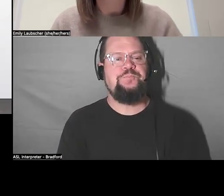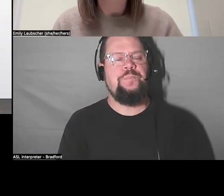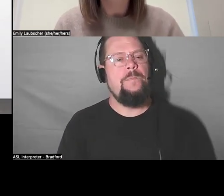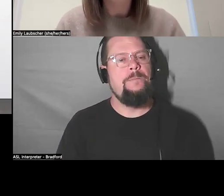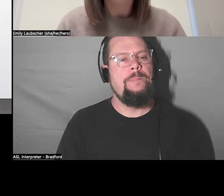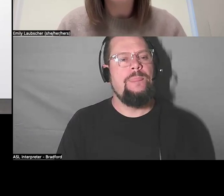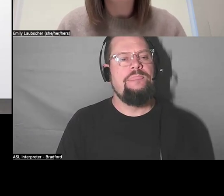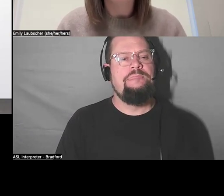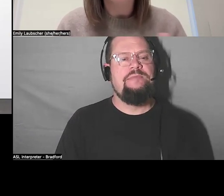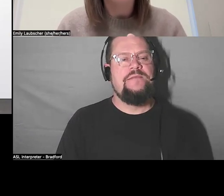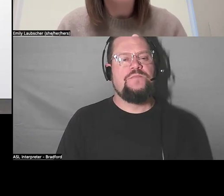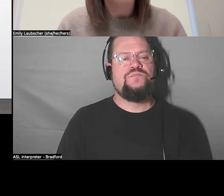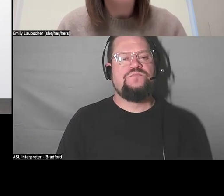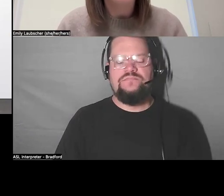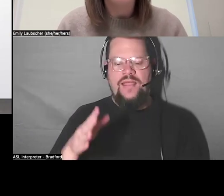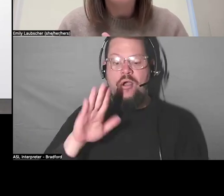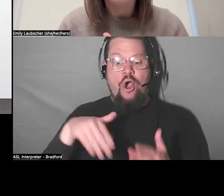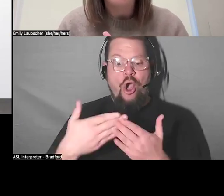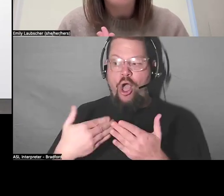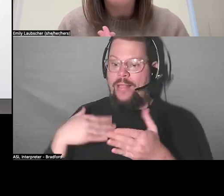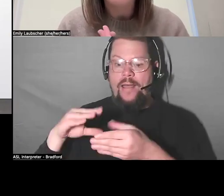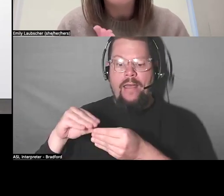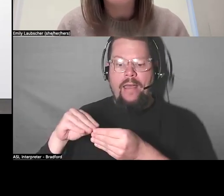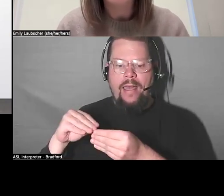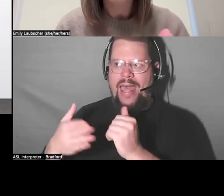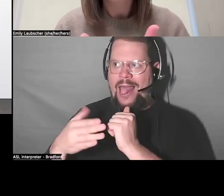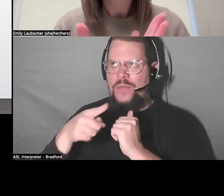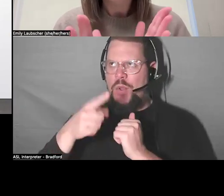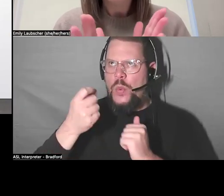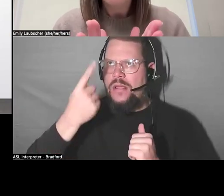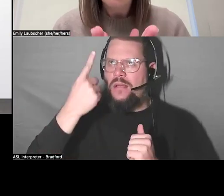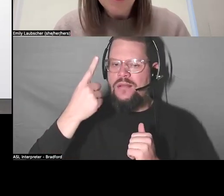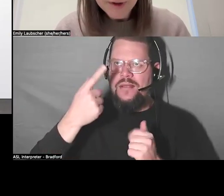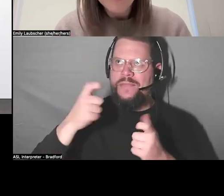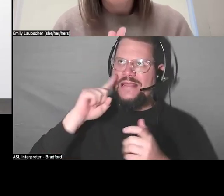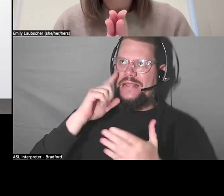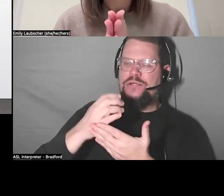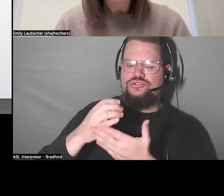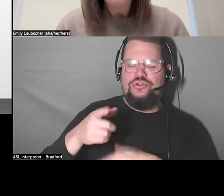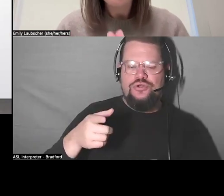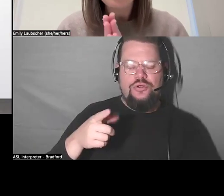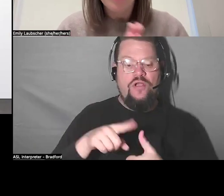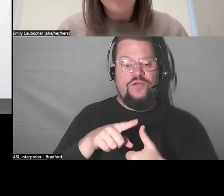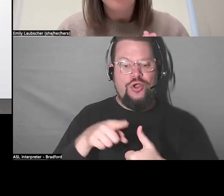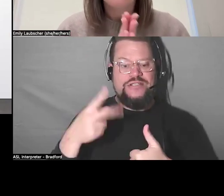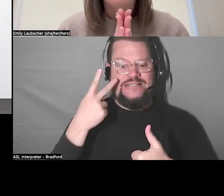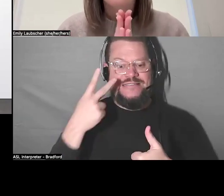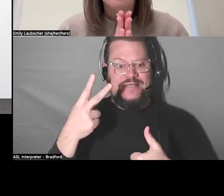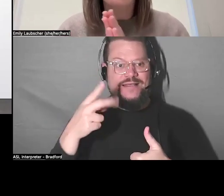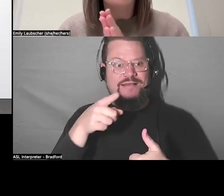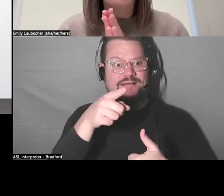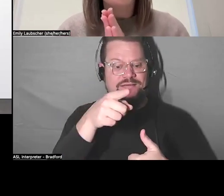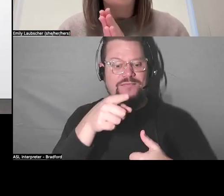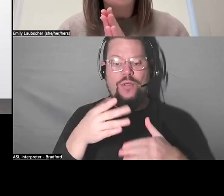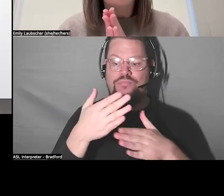All right, so let's try to pull all of this together a little bit. So, first of all, we can see from this breakdown